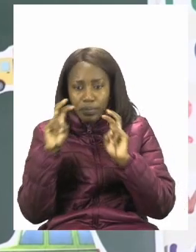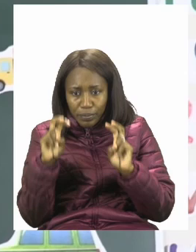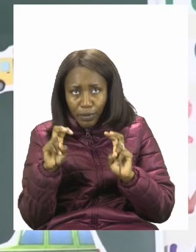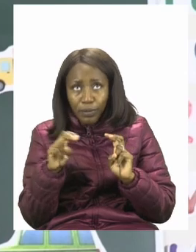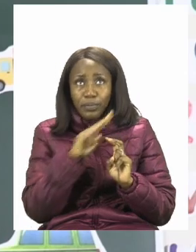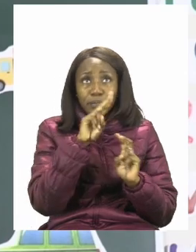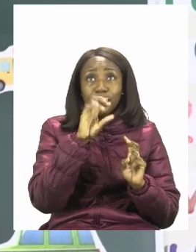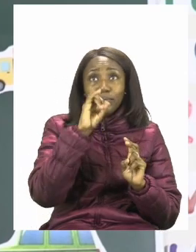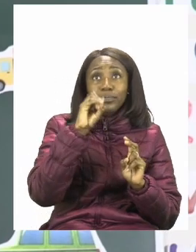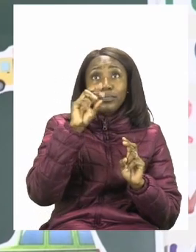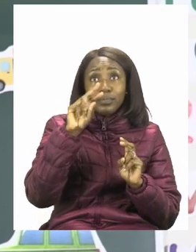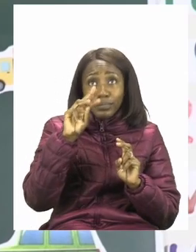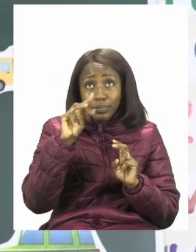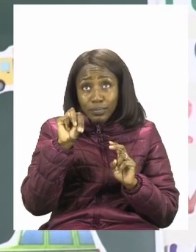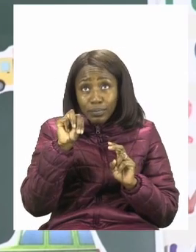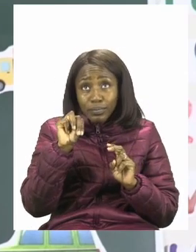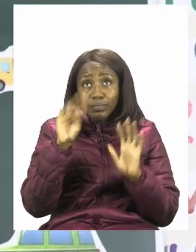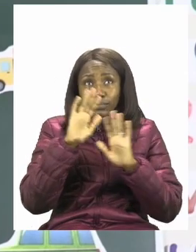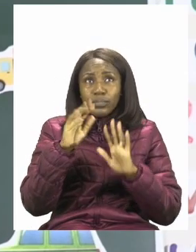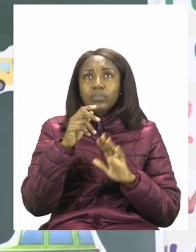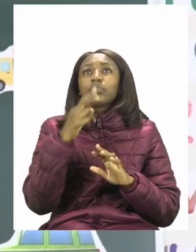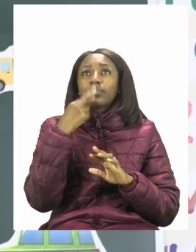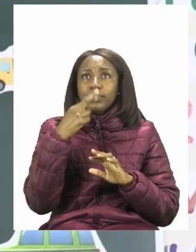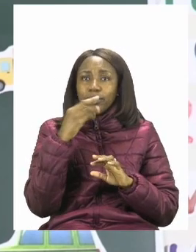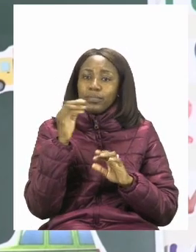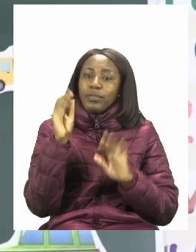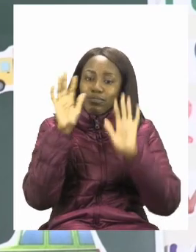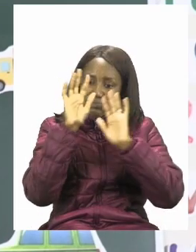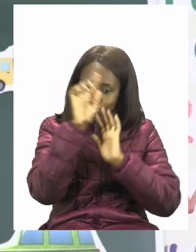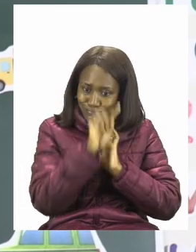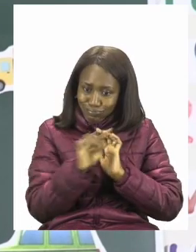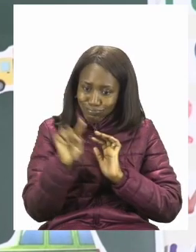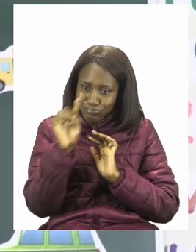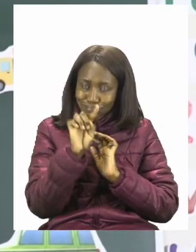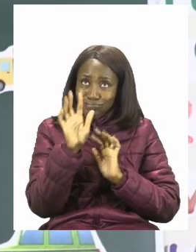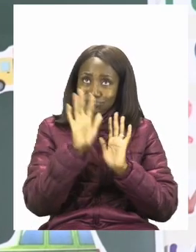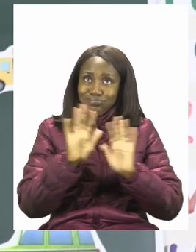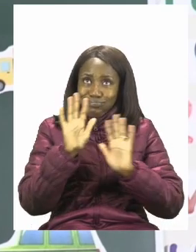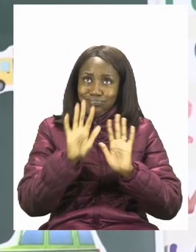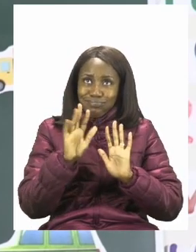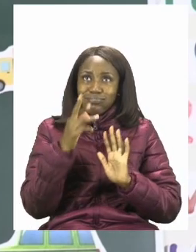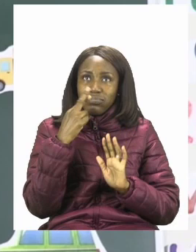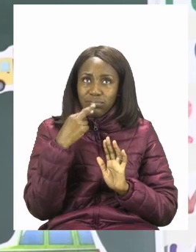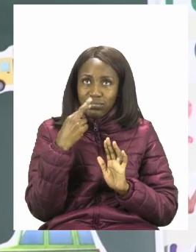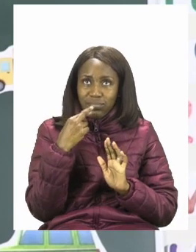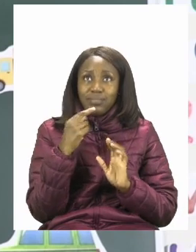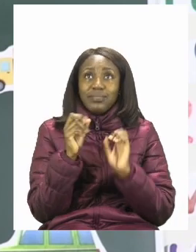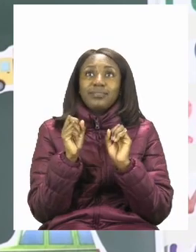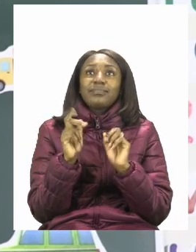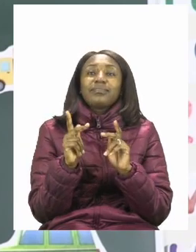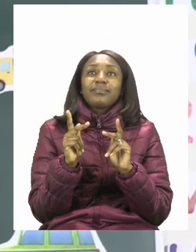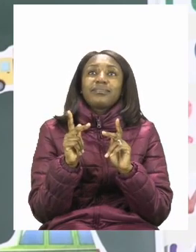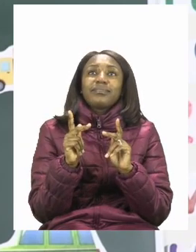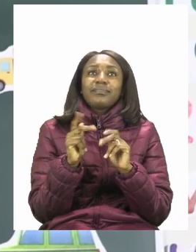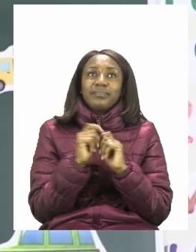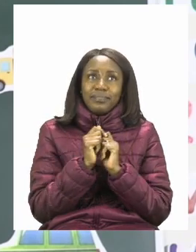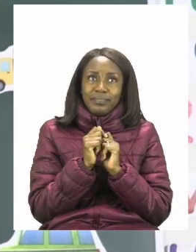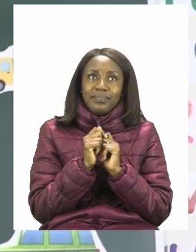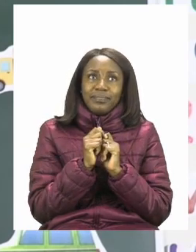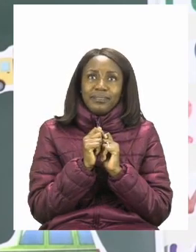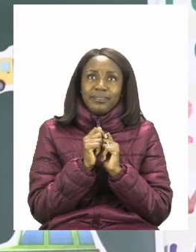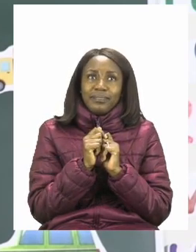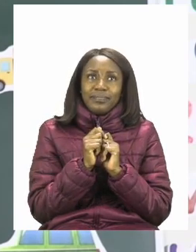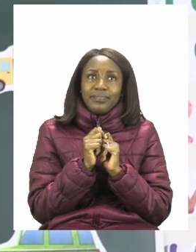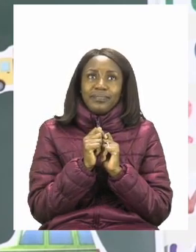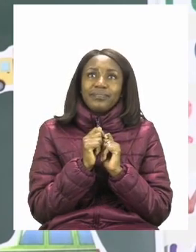must please make sure that you put the right color in the right block. Okay,